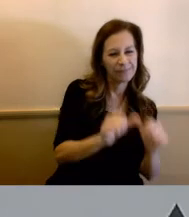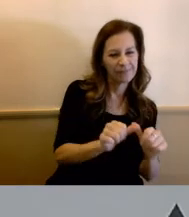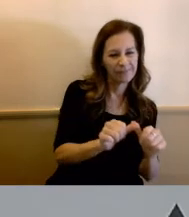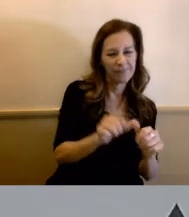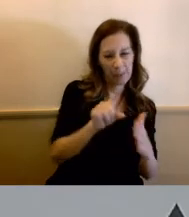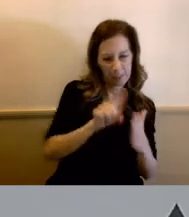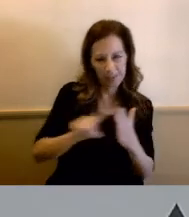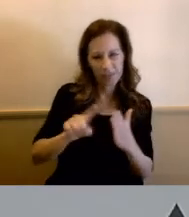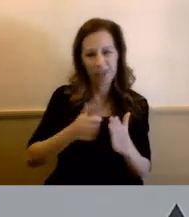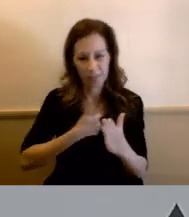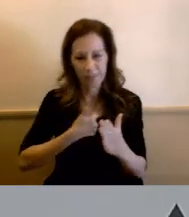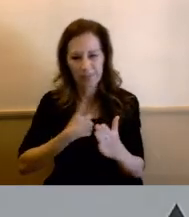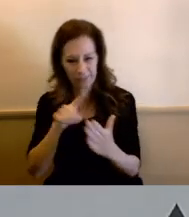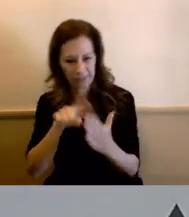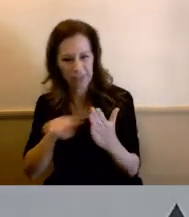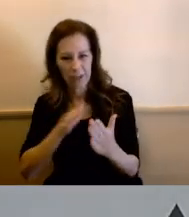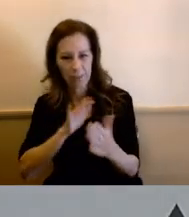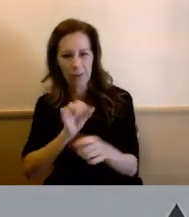work.